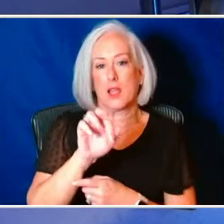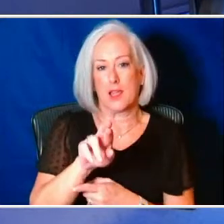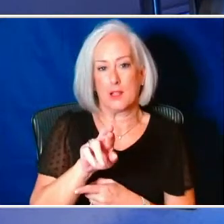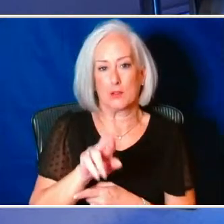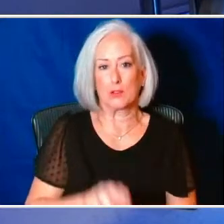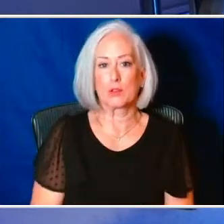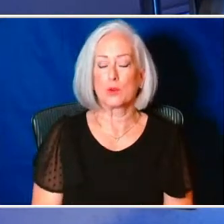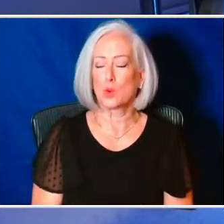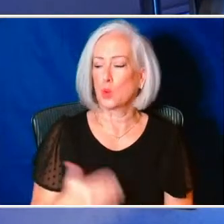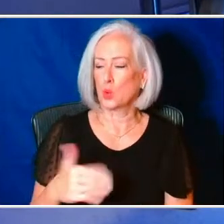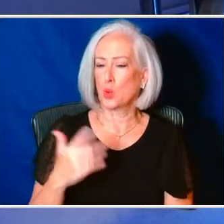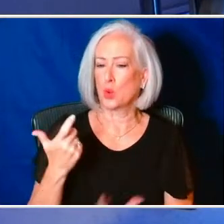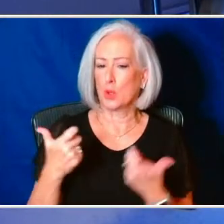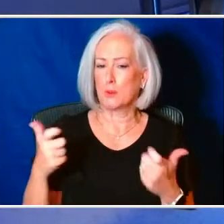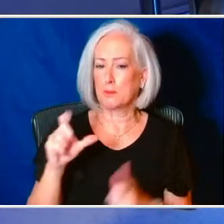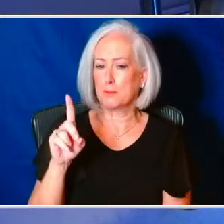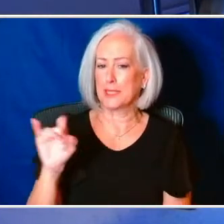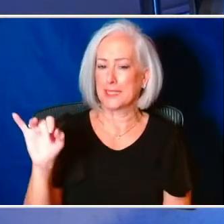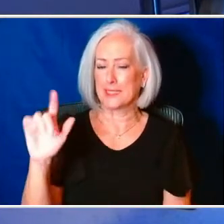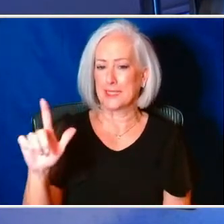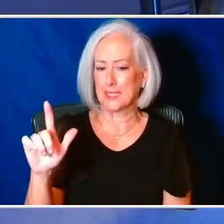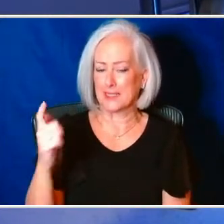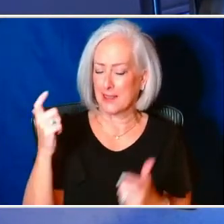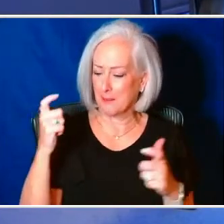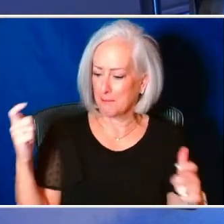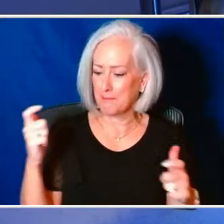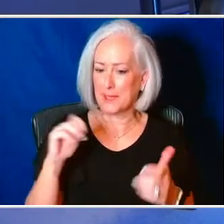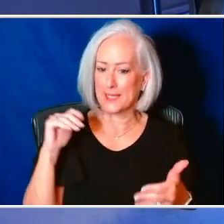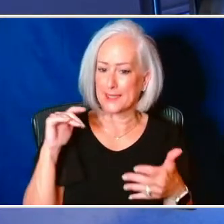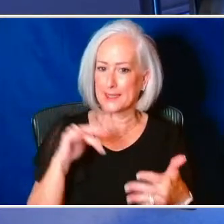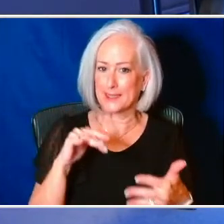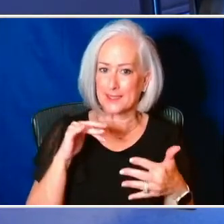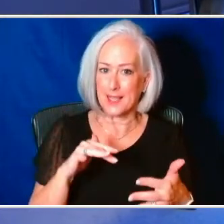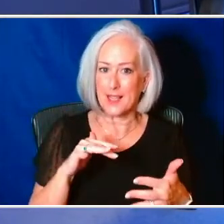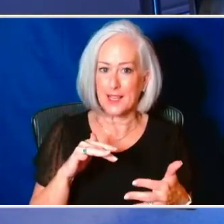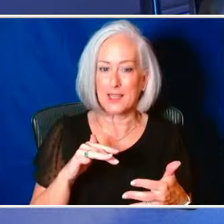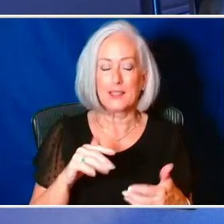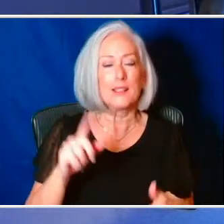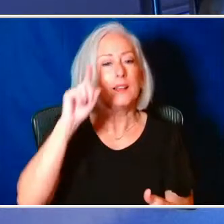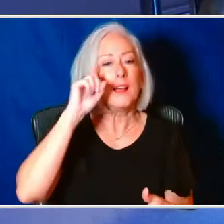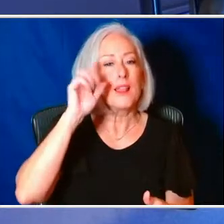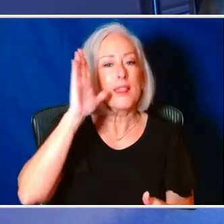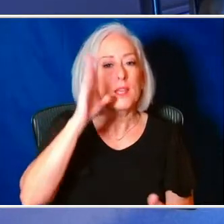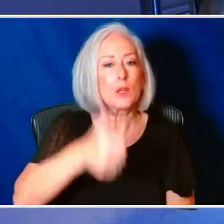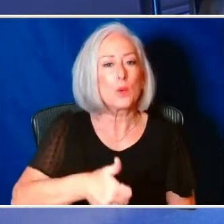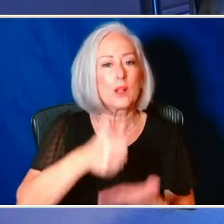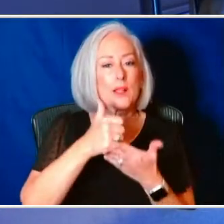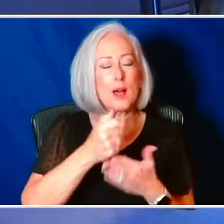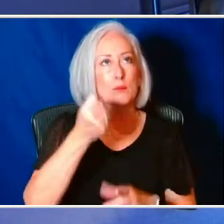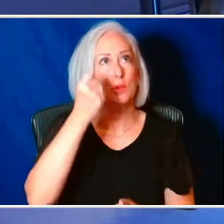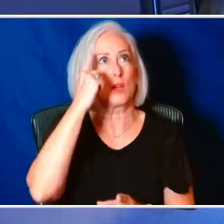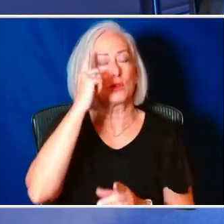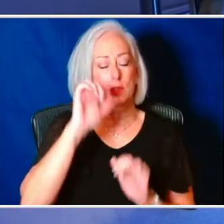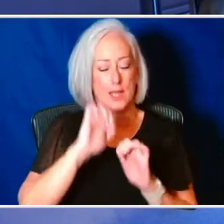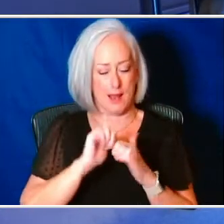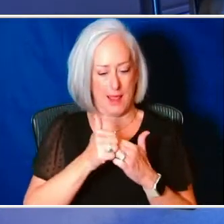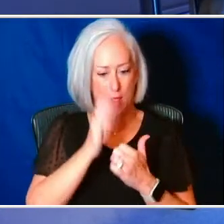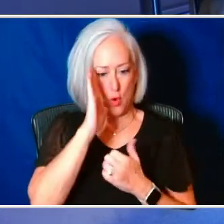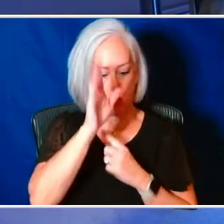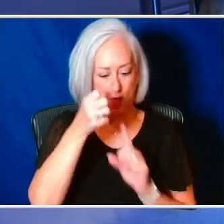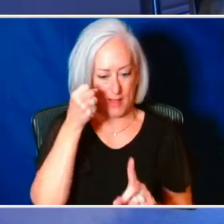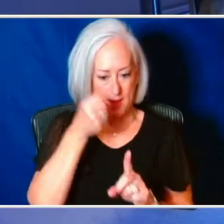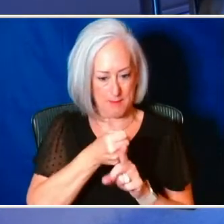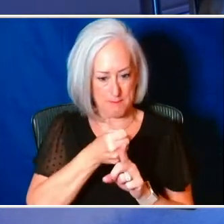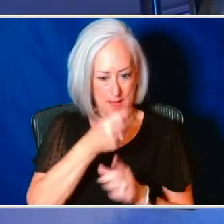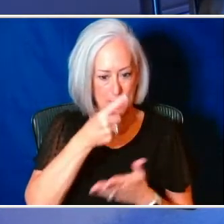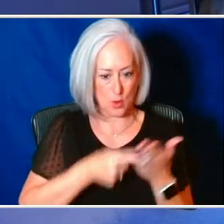deal, and I think is really important for us to better understand the impact of what's going on around us